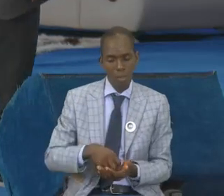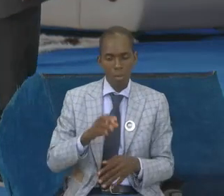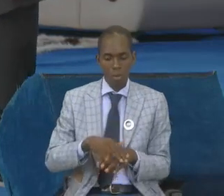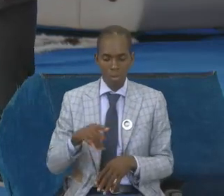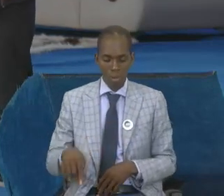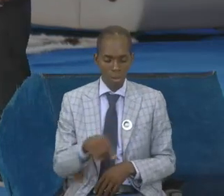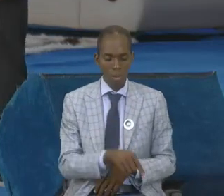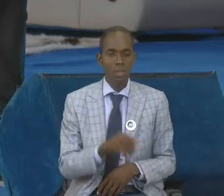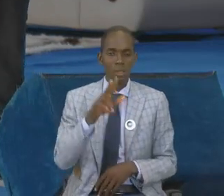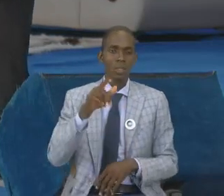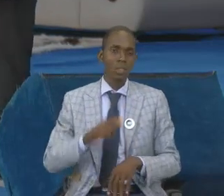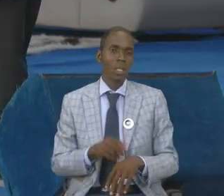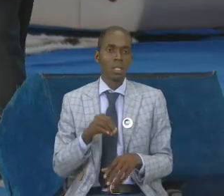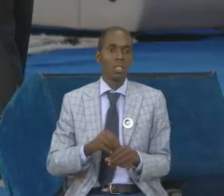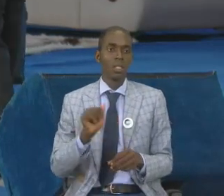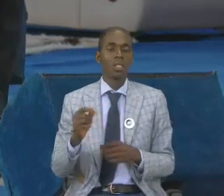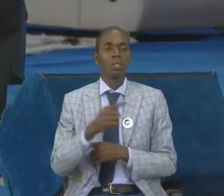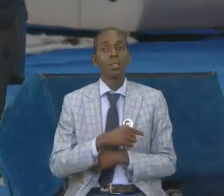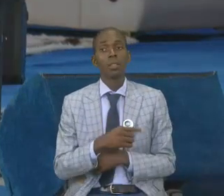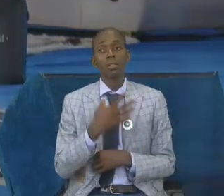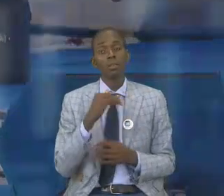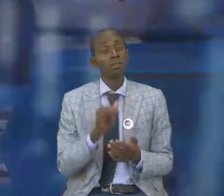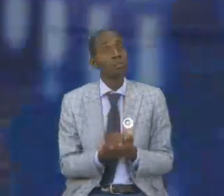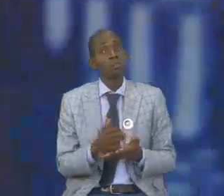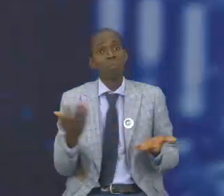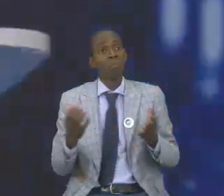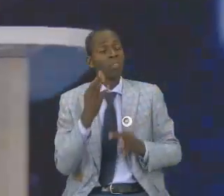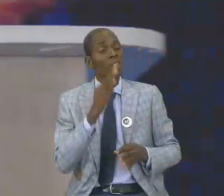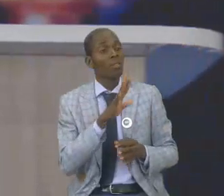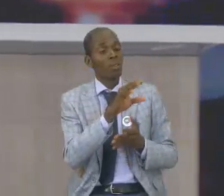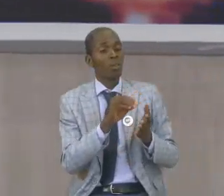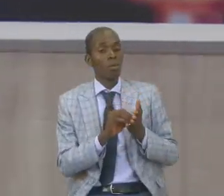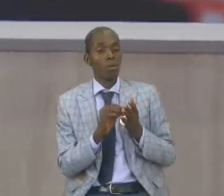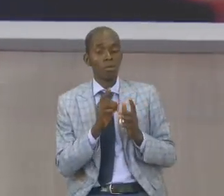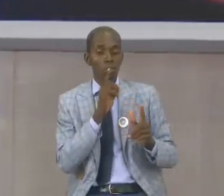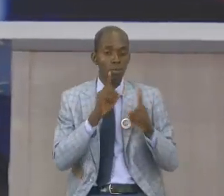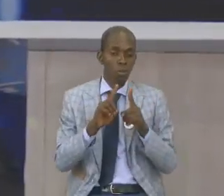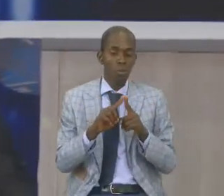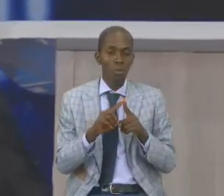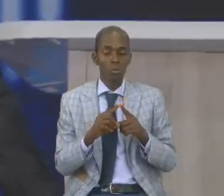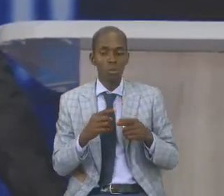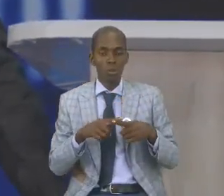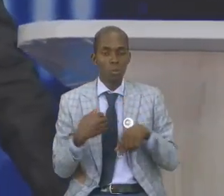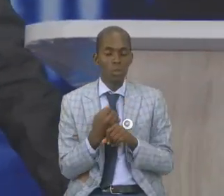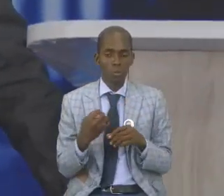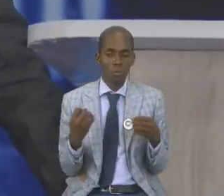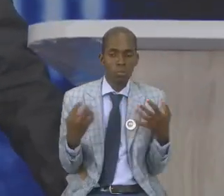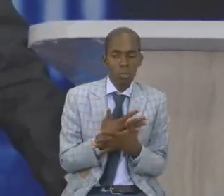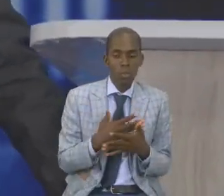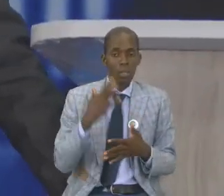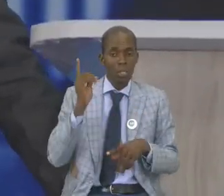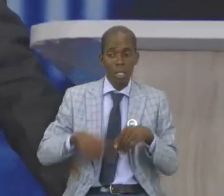a day. He said, if their threat will not stop my breakfast, my lunch, my